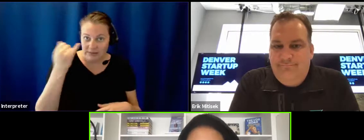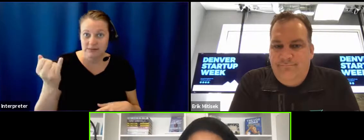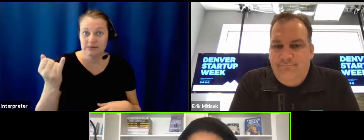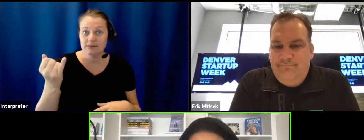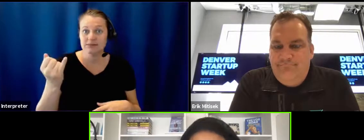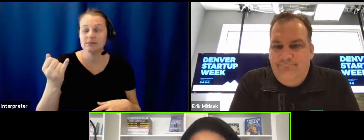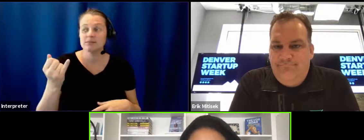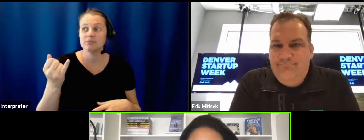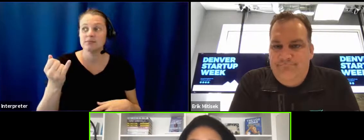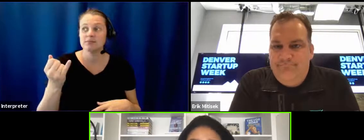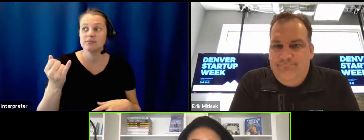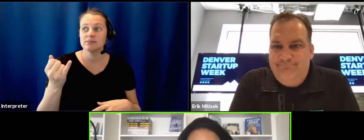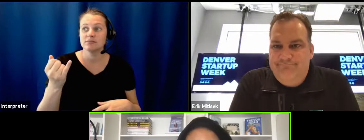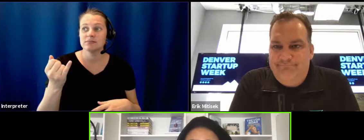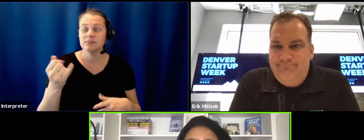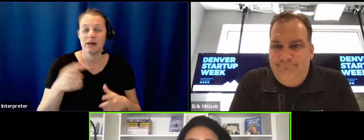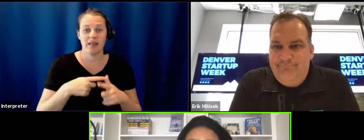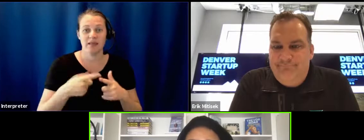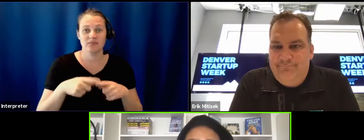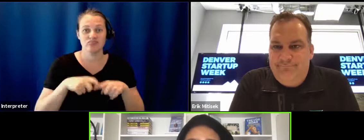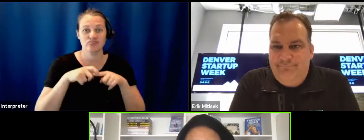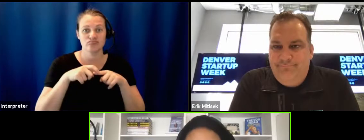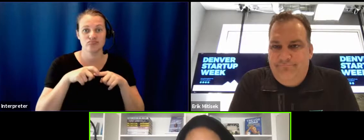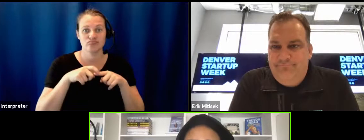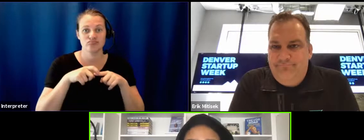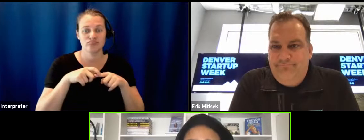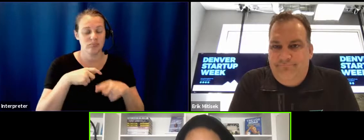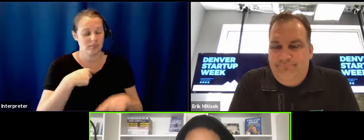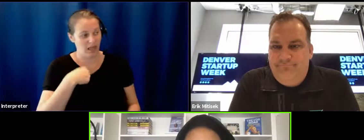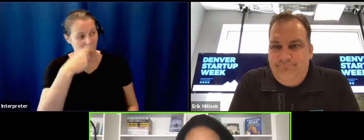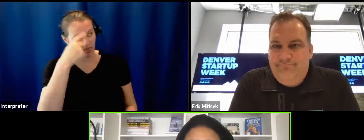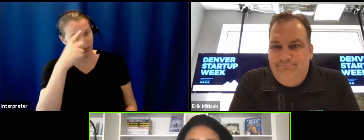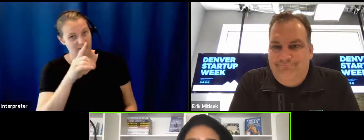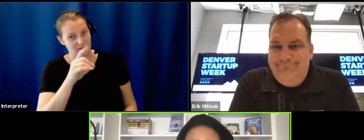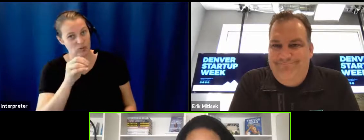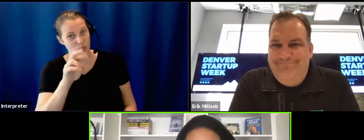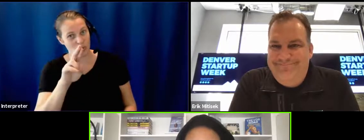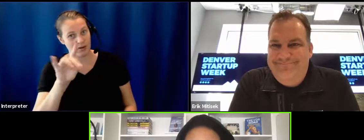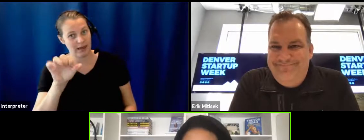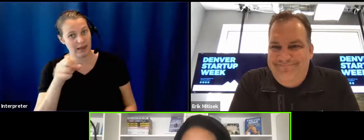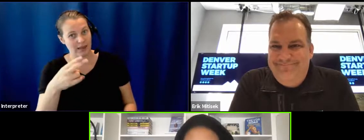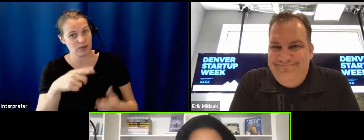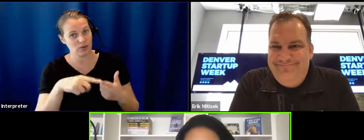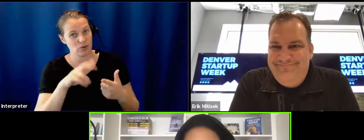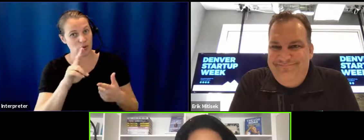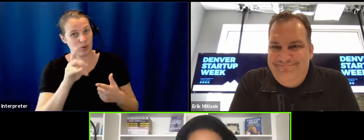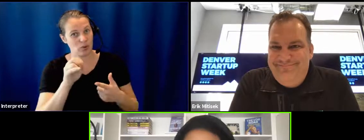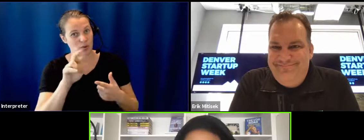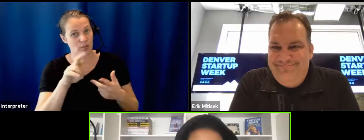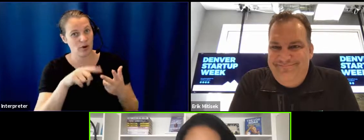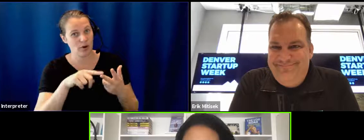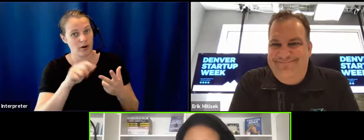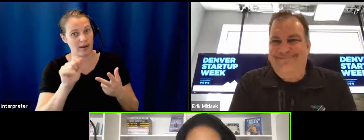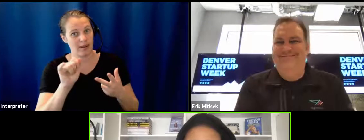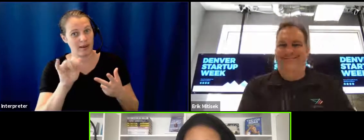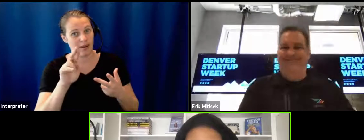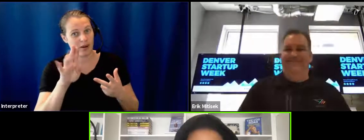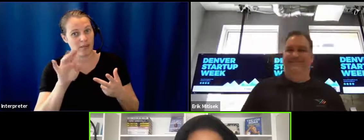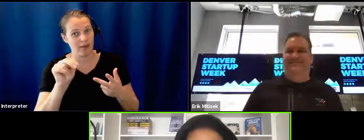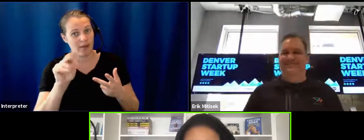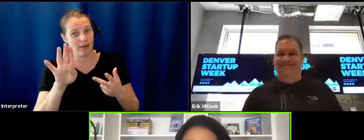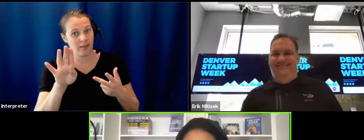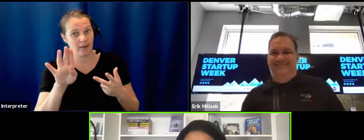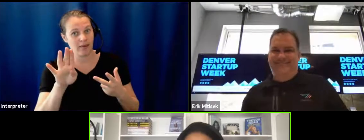where it stops. And I'm like, you know what? I thought of DoorDash, Uber, and Airbnb before they all happened. I had an idea